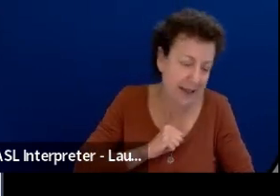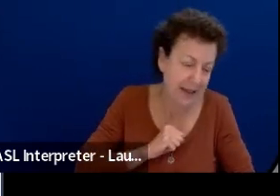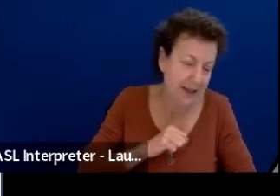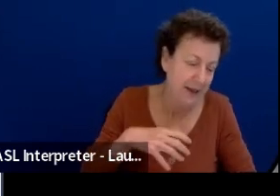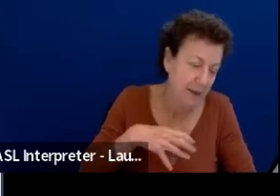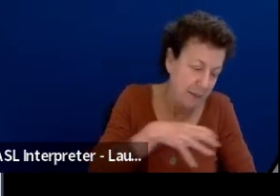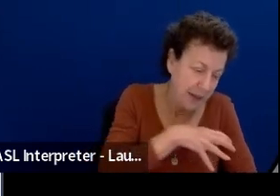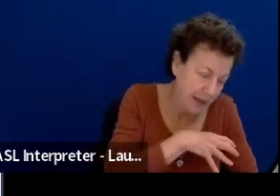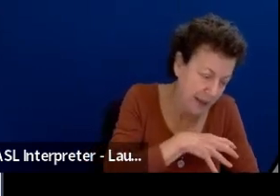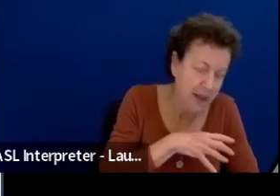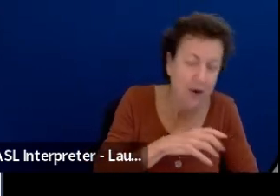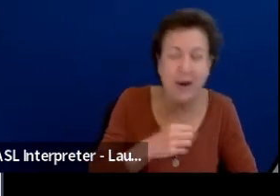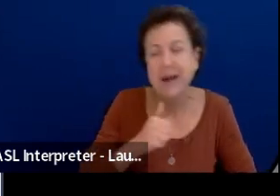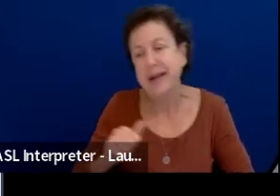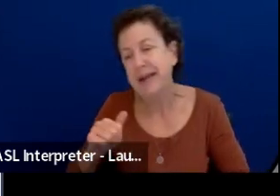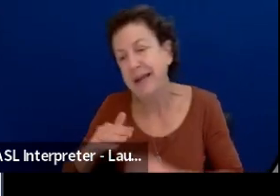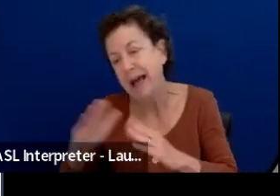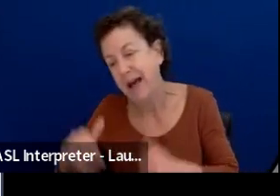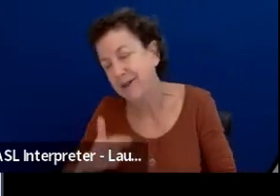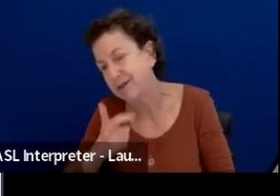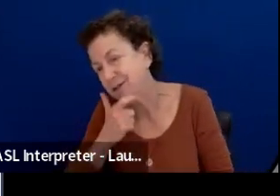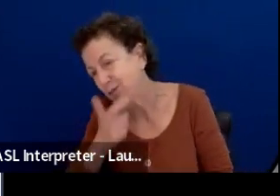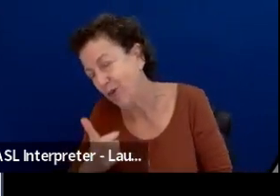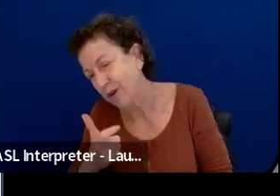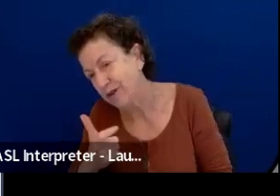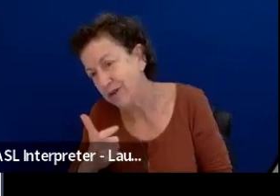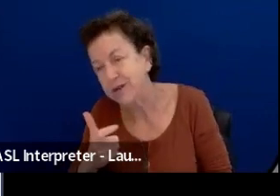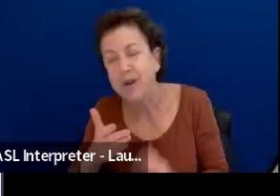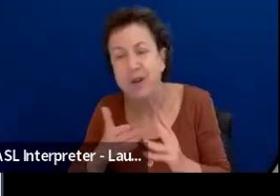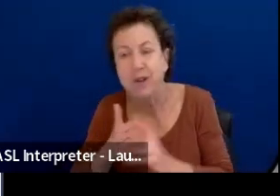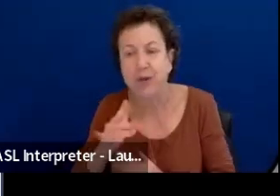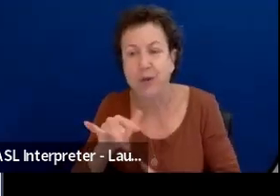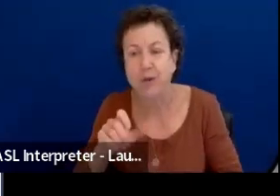business via streaming video on YouTube.